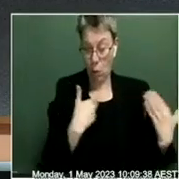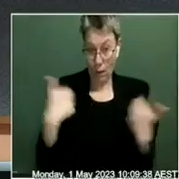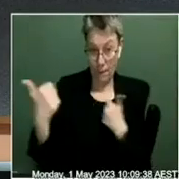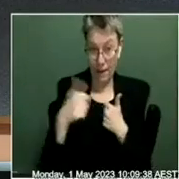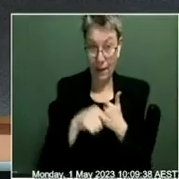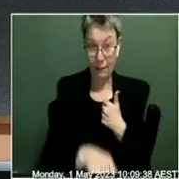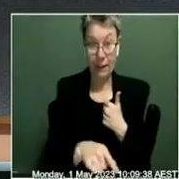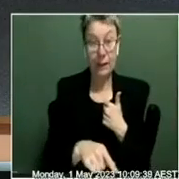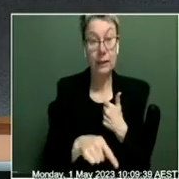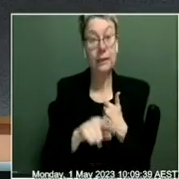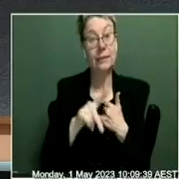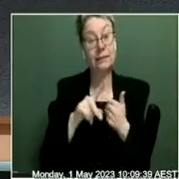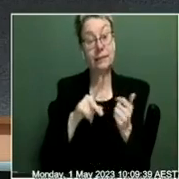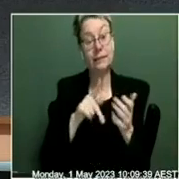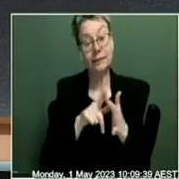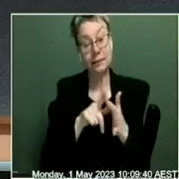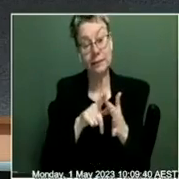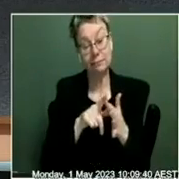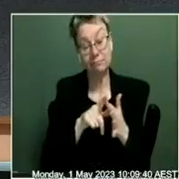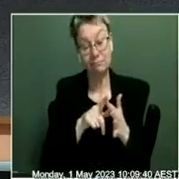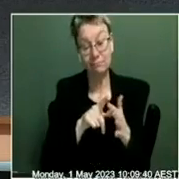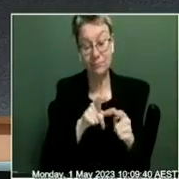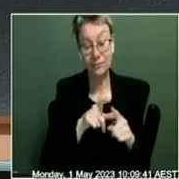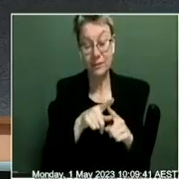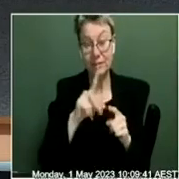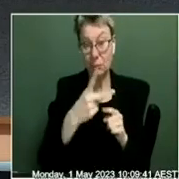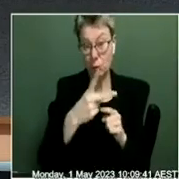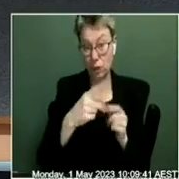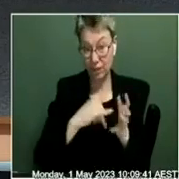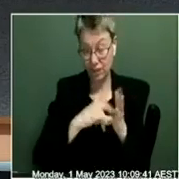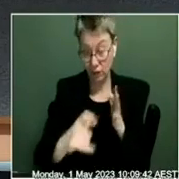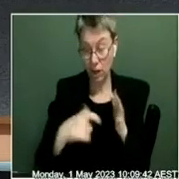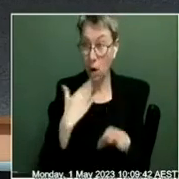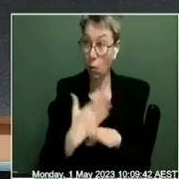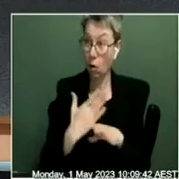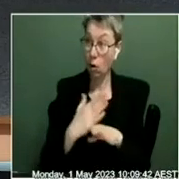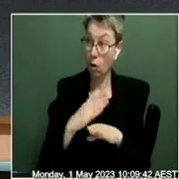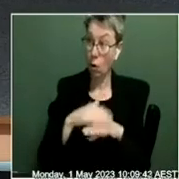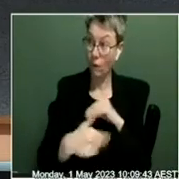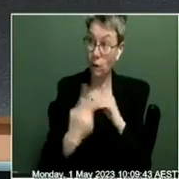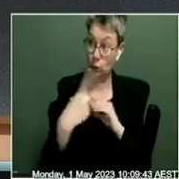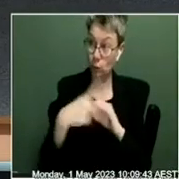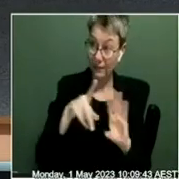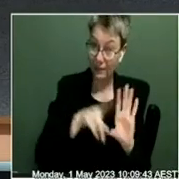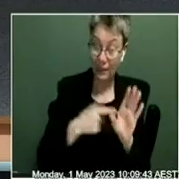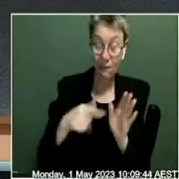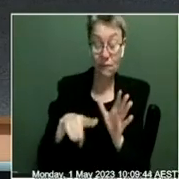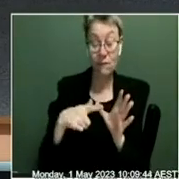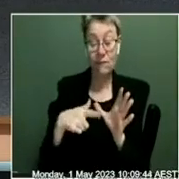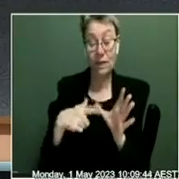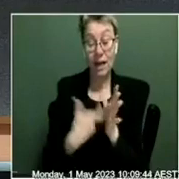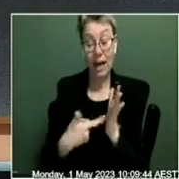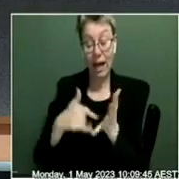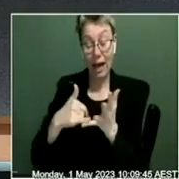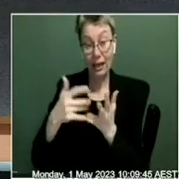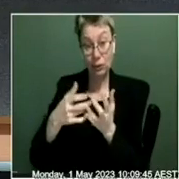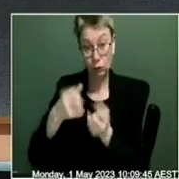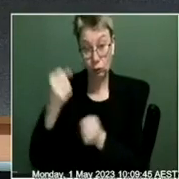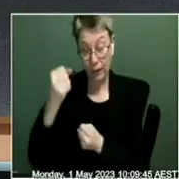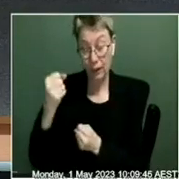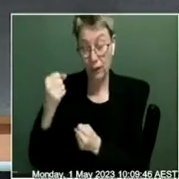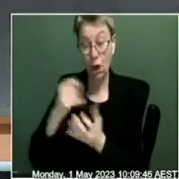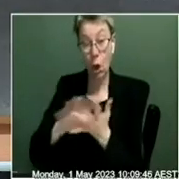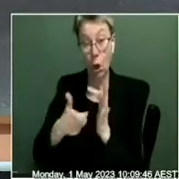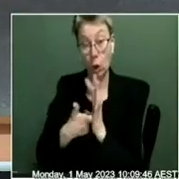with a honours in psychology, a postgraduate diploma in French, an executive master's of